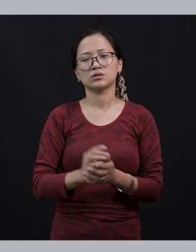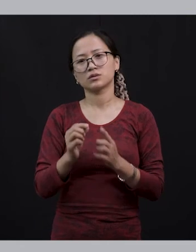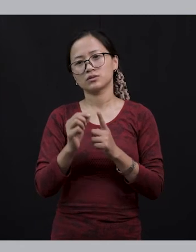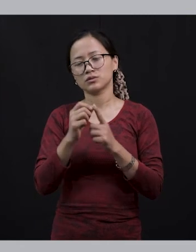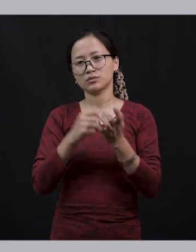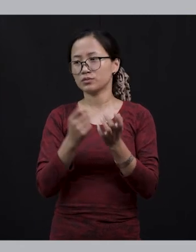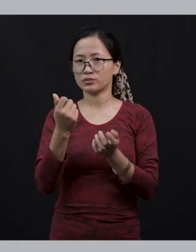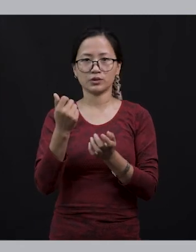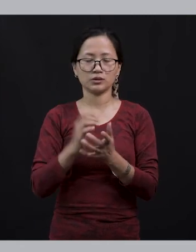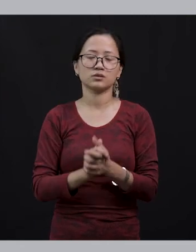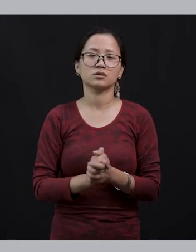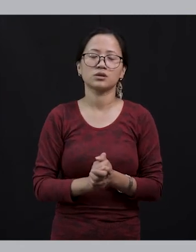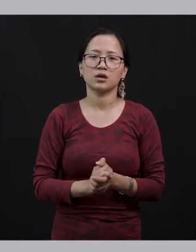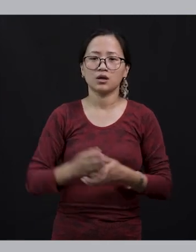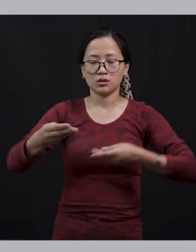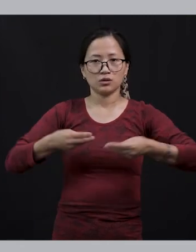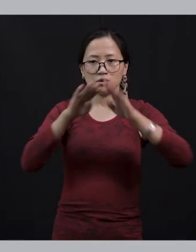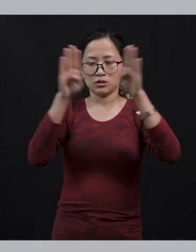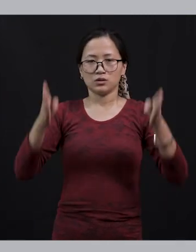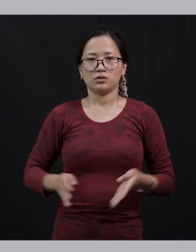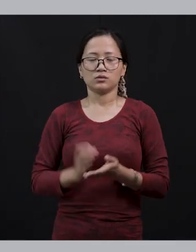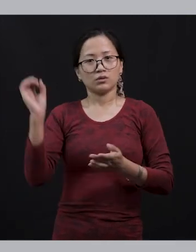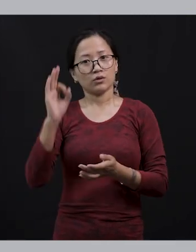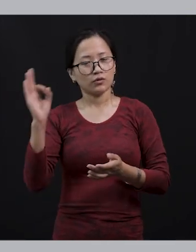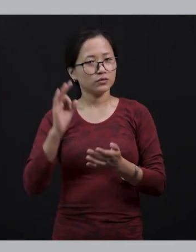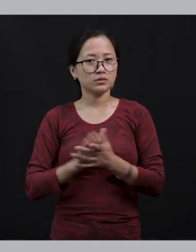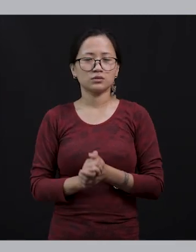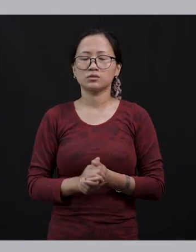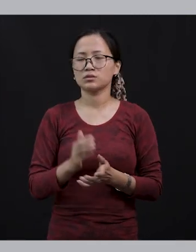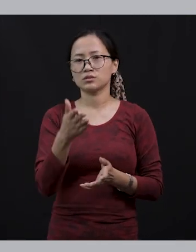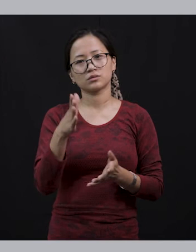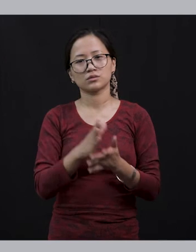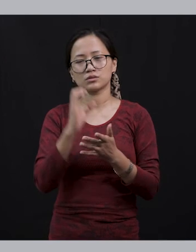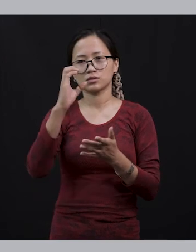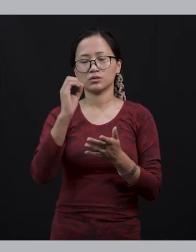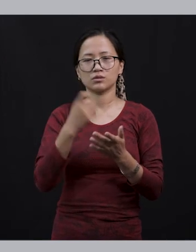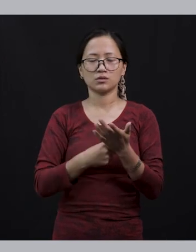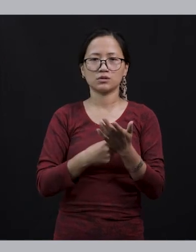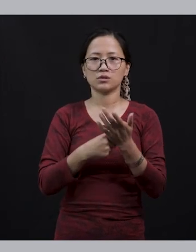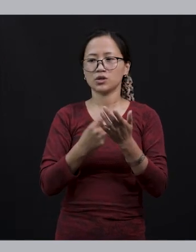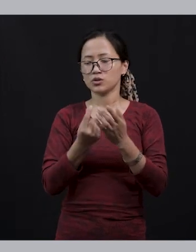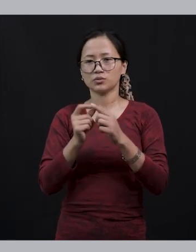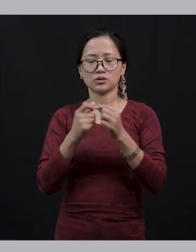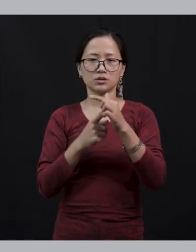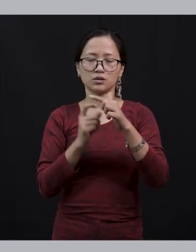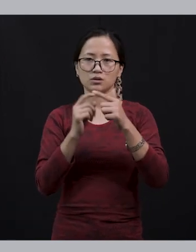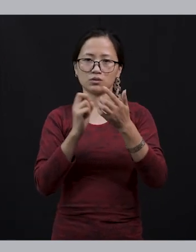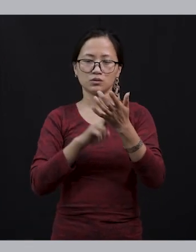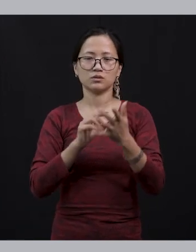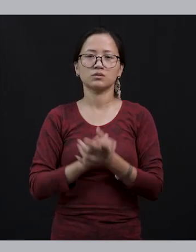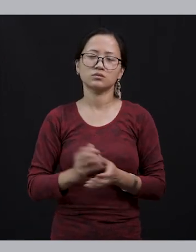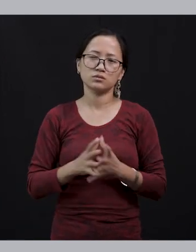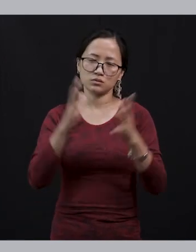he kept a watch on the shopkeepers through his officers so that there was no corruption. So all in all, he made sure that the